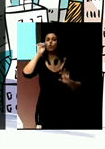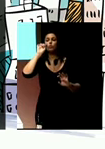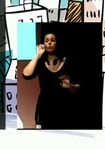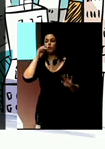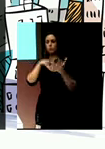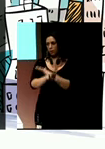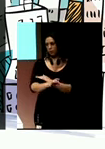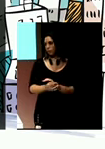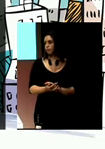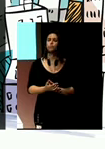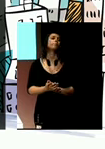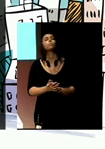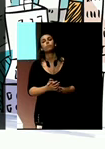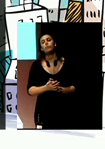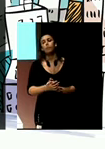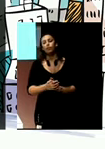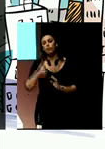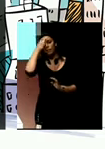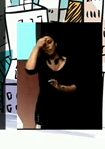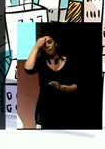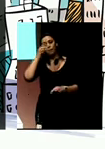terms of accessible tourism.